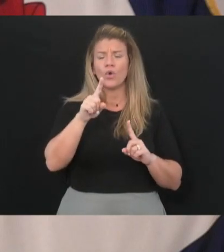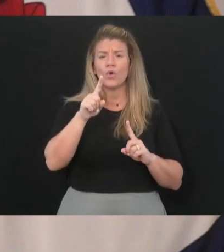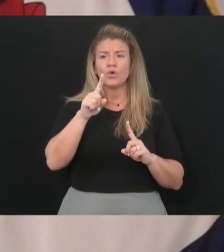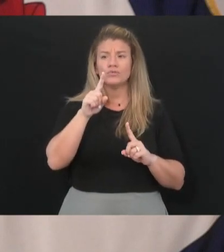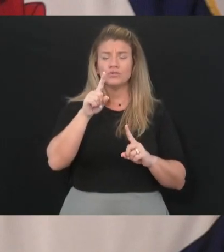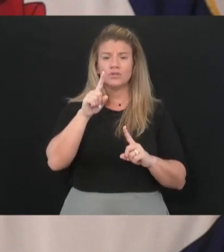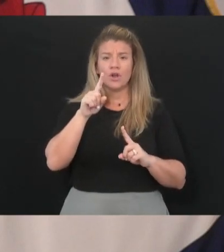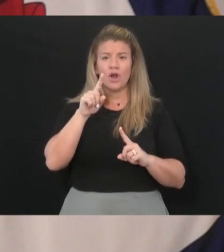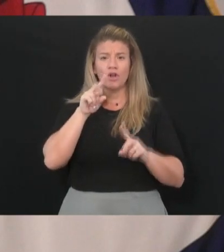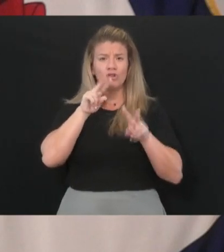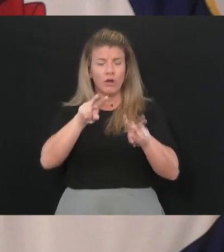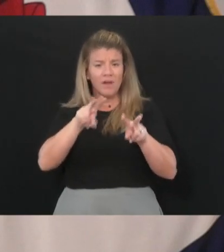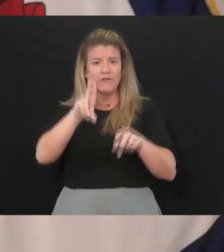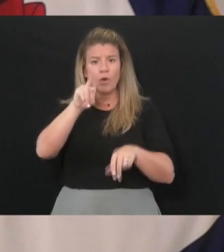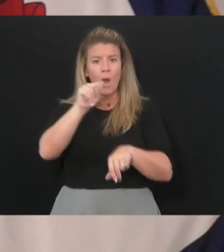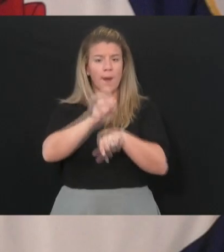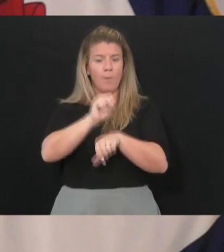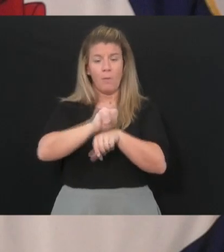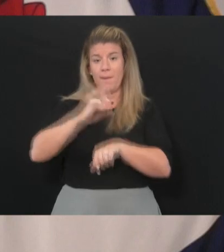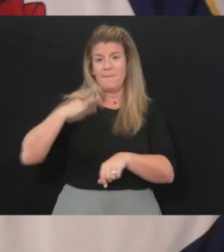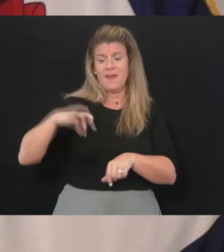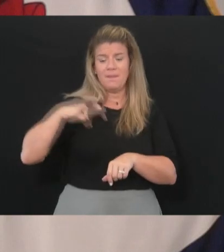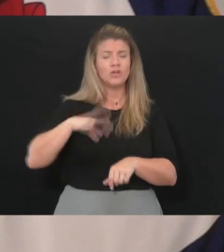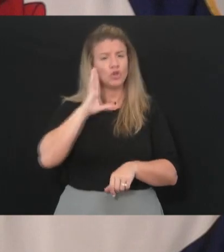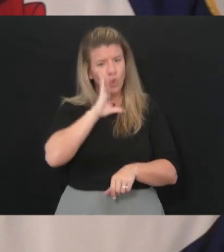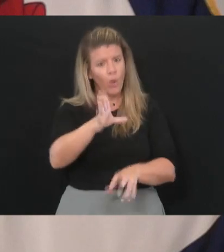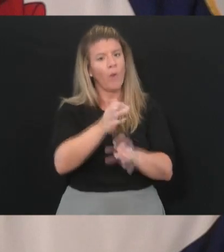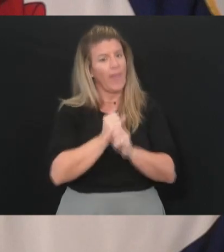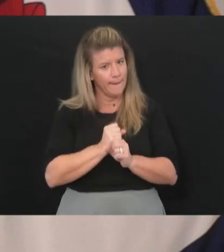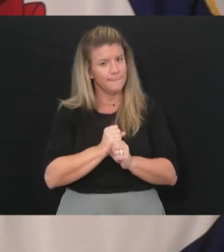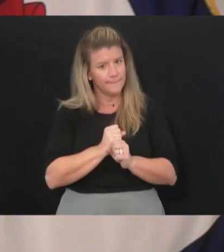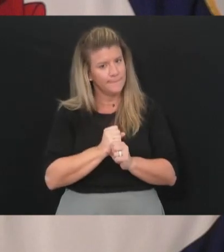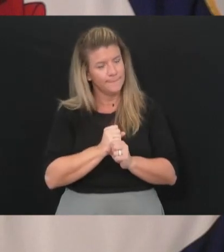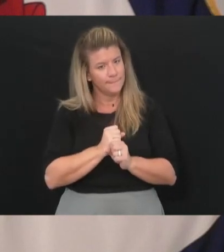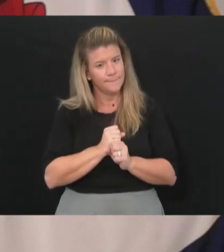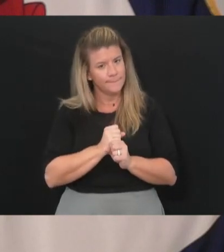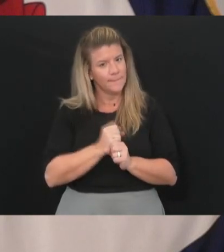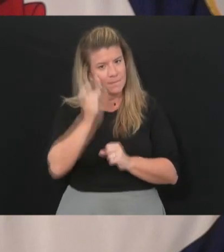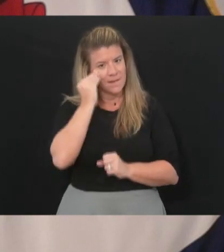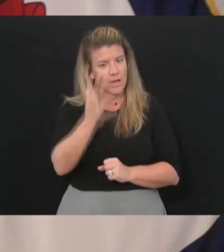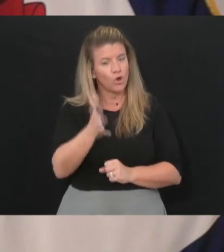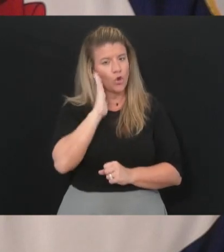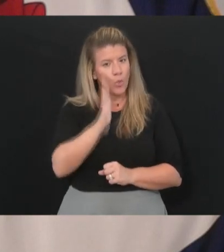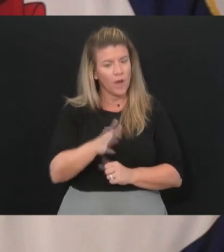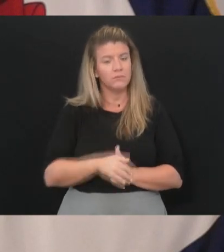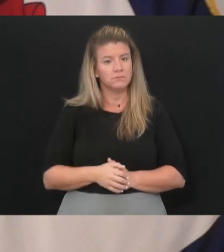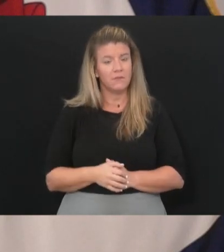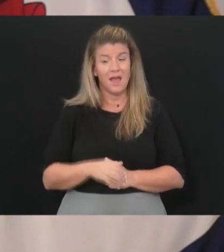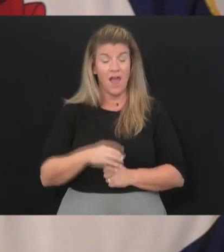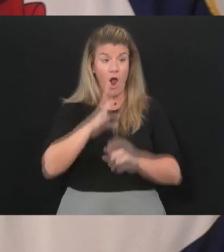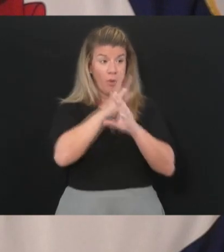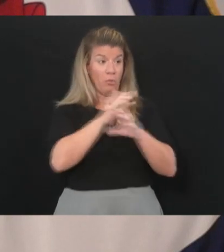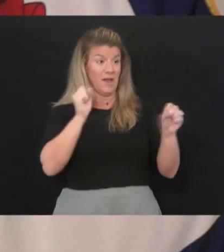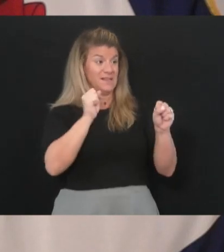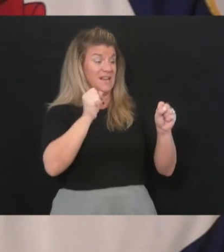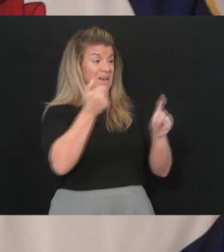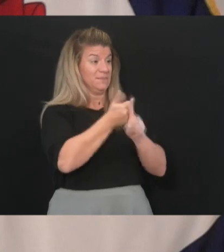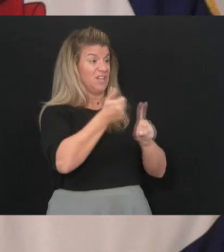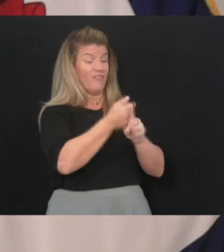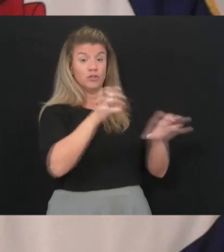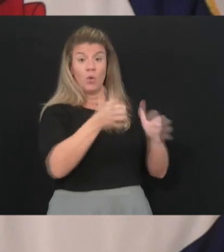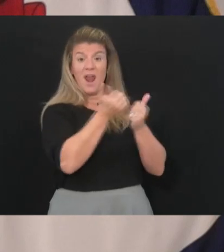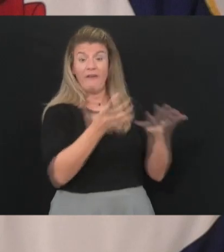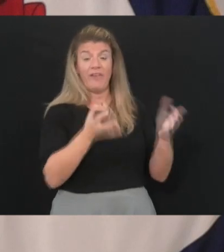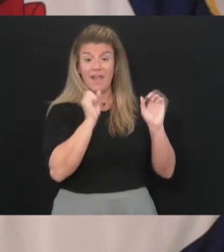standpoint of getting your unemployment benefits, you're going to get them. And I think our president's doing everything that he can possibly do as